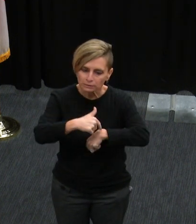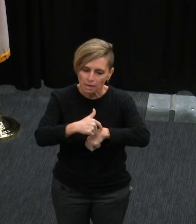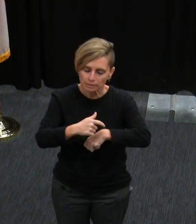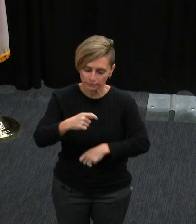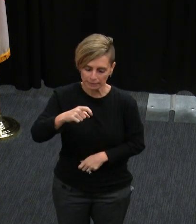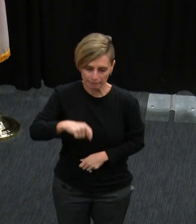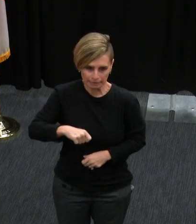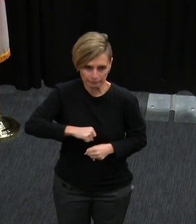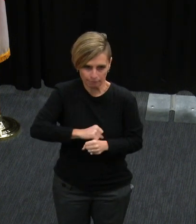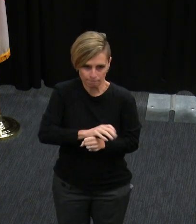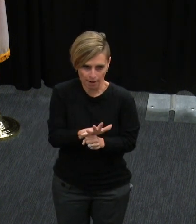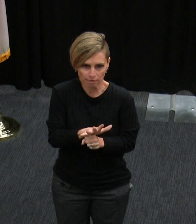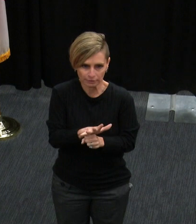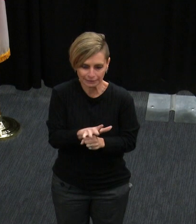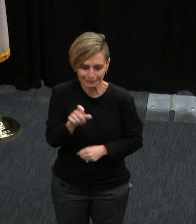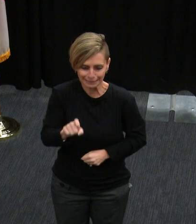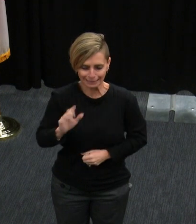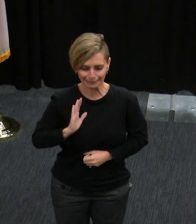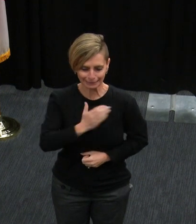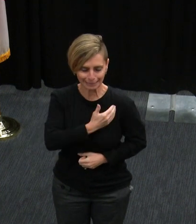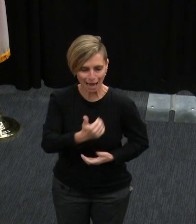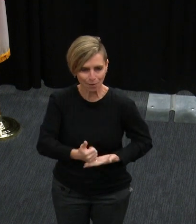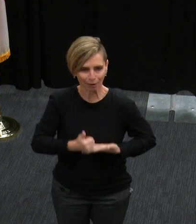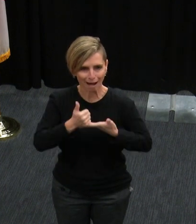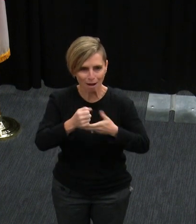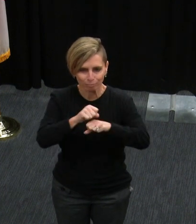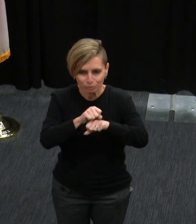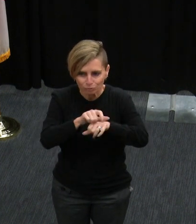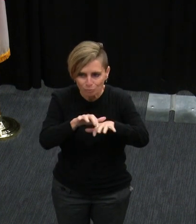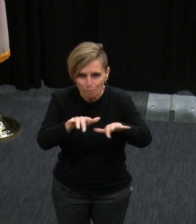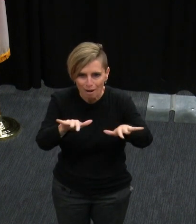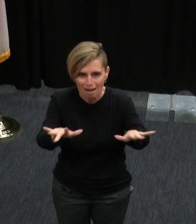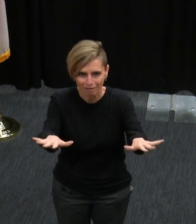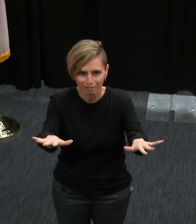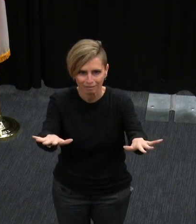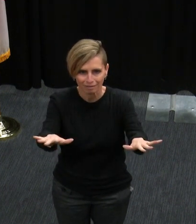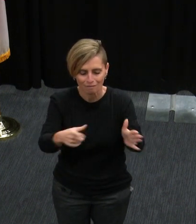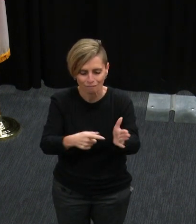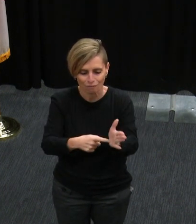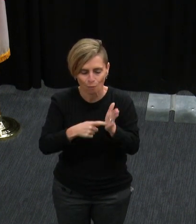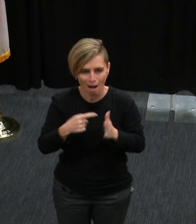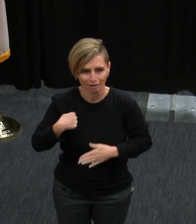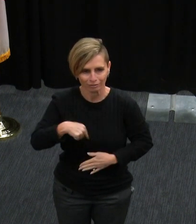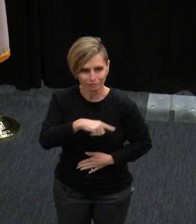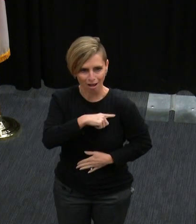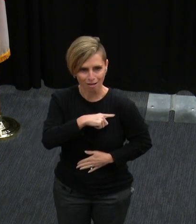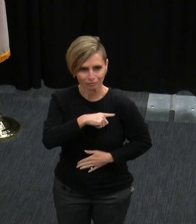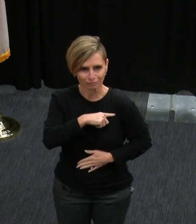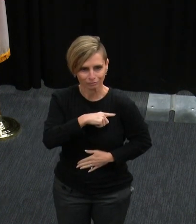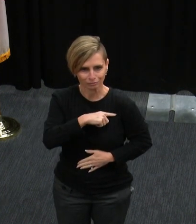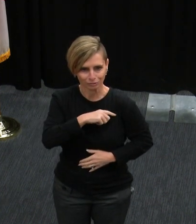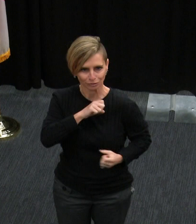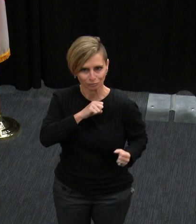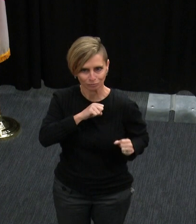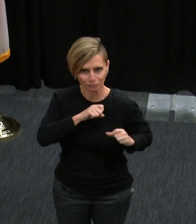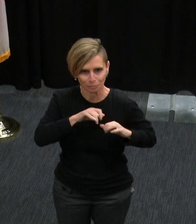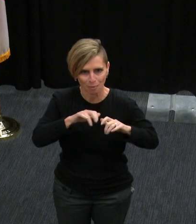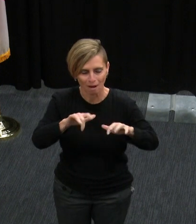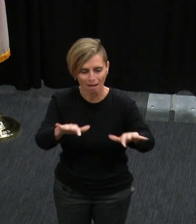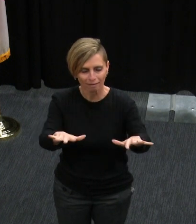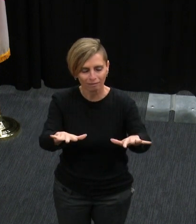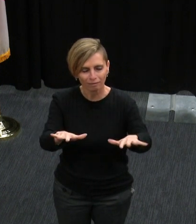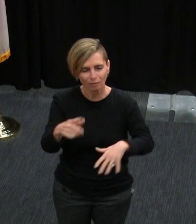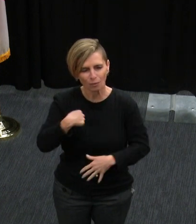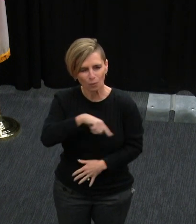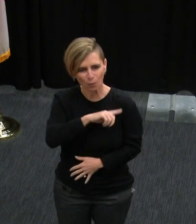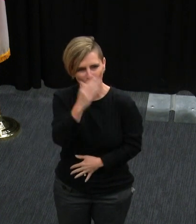our help to spread. It has no wings or feet. It requires us to move it around. And so we know the things that we need to do